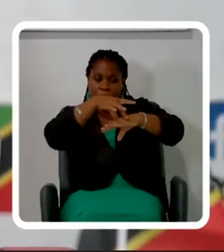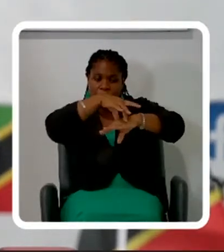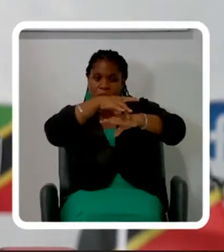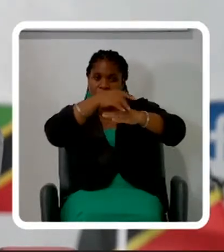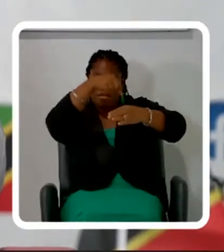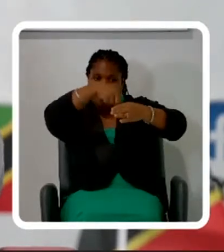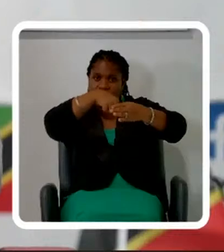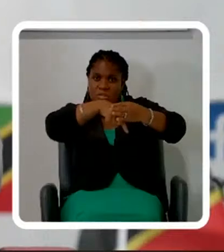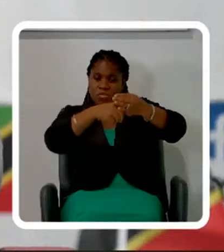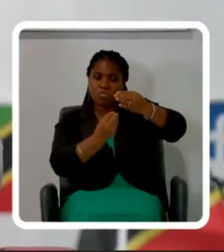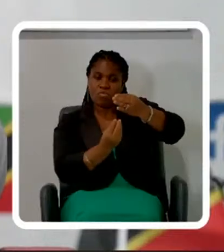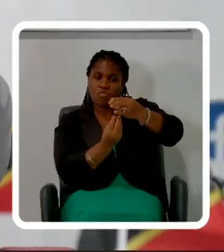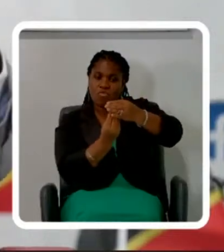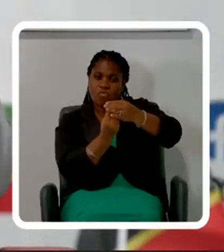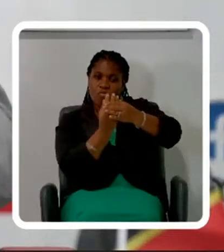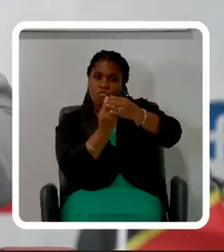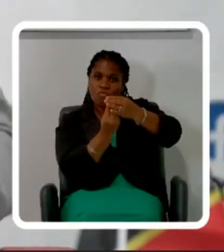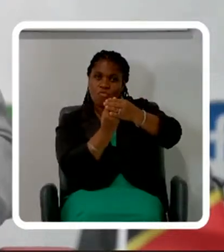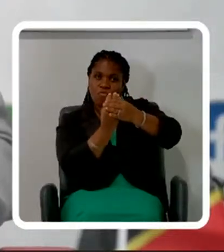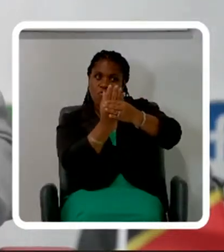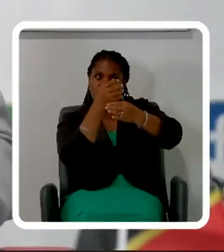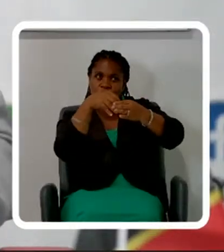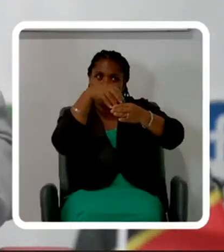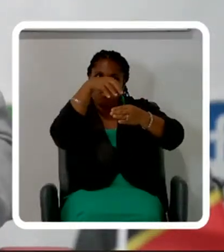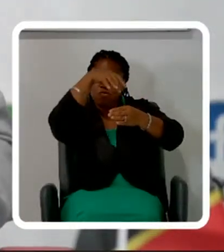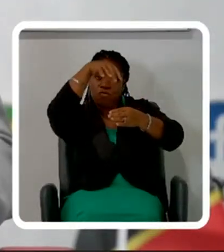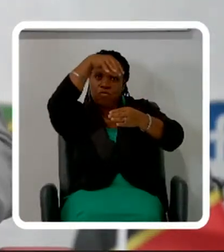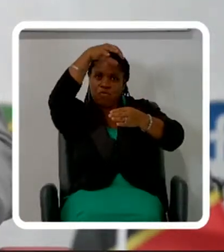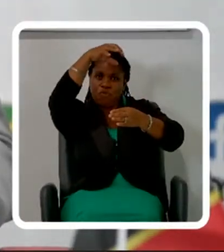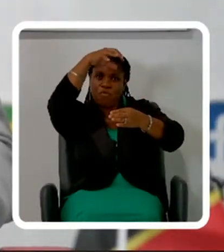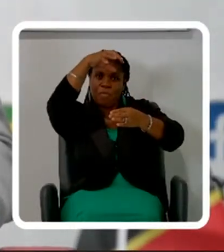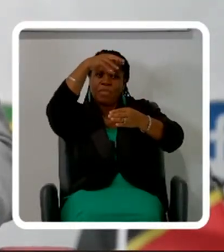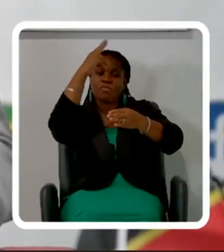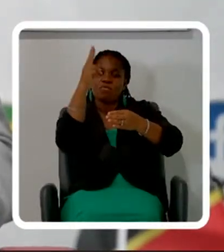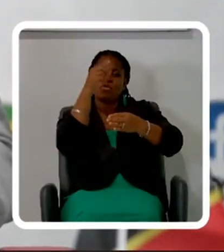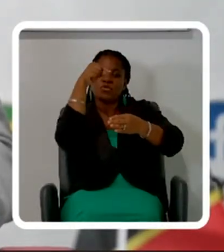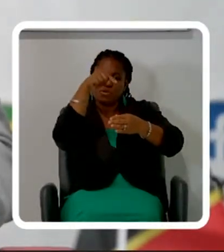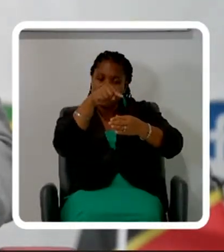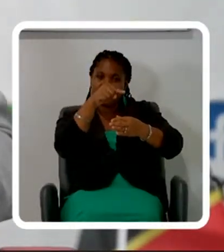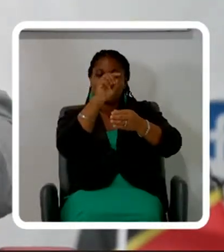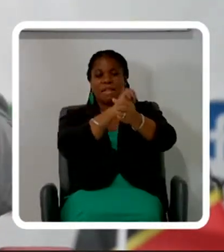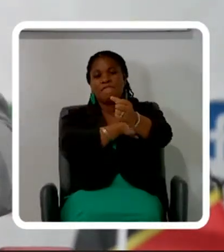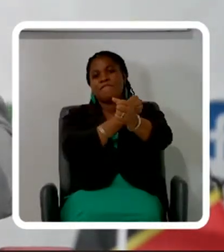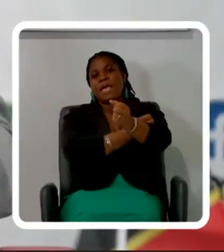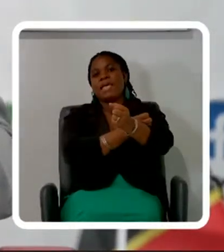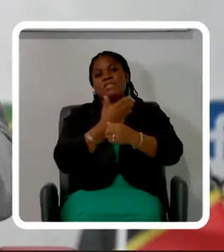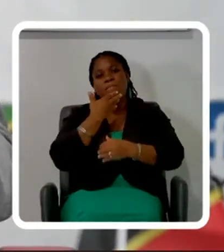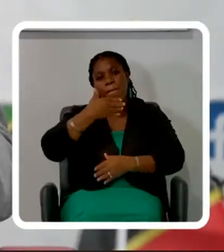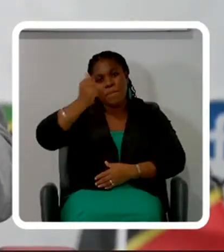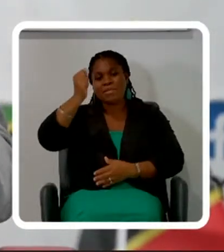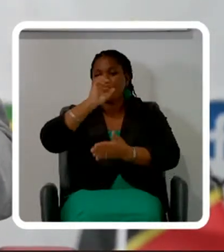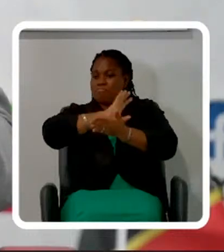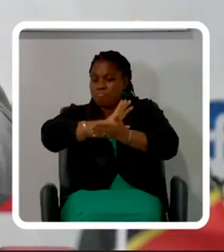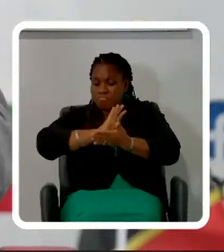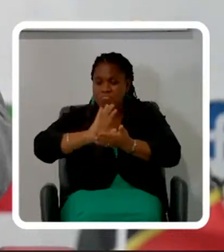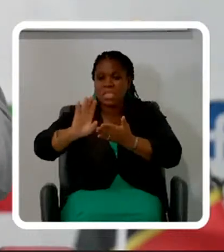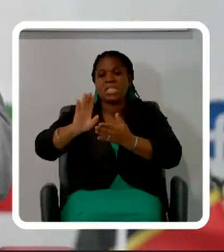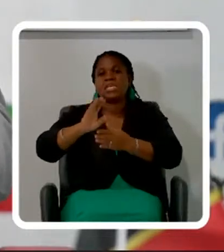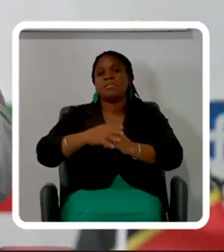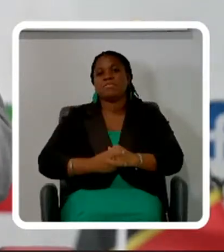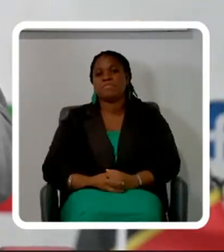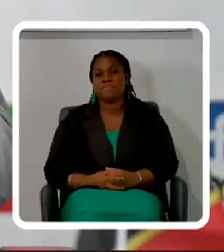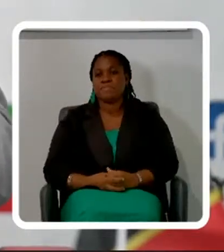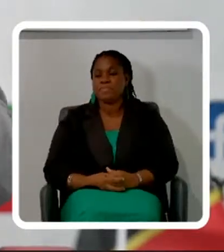in terms of stability of energy cost. And that predictability is critically important